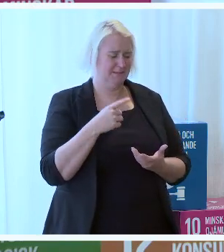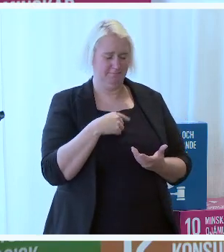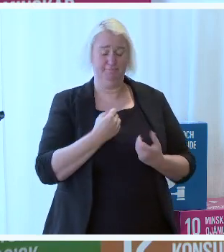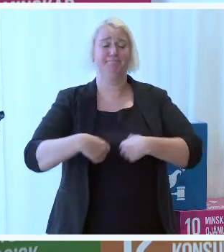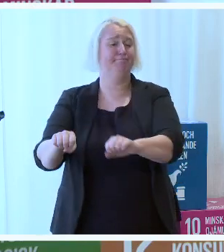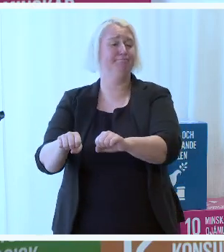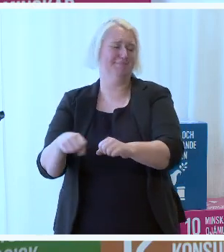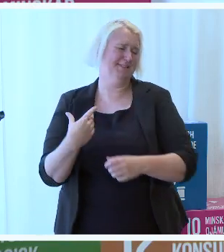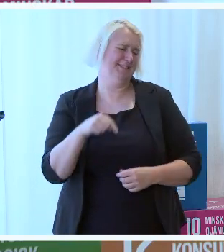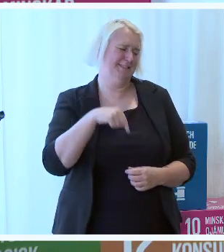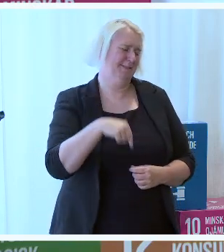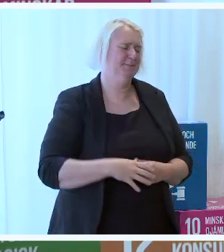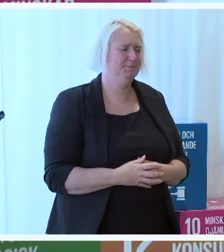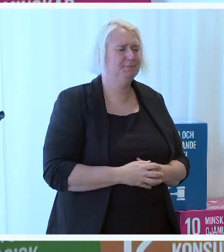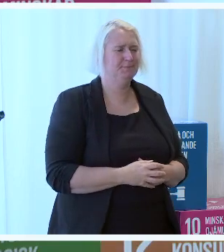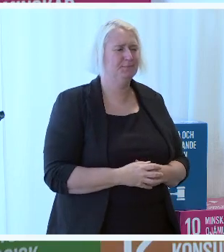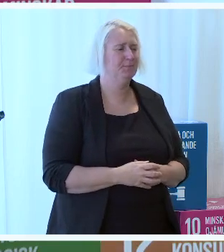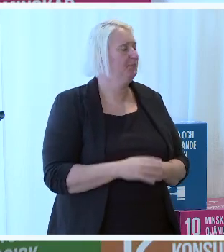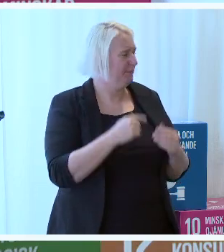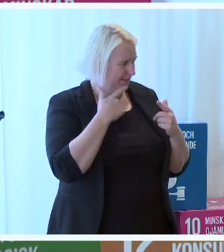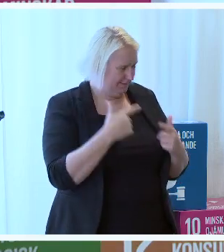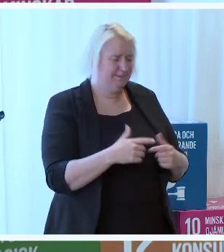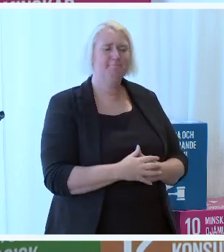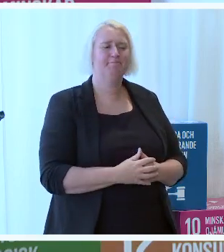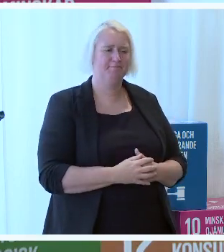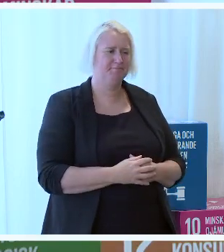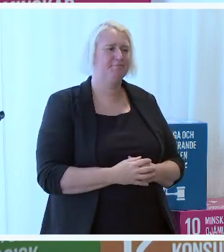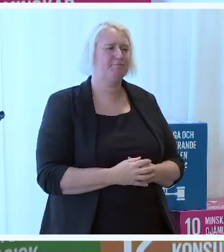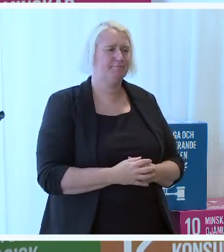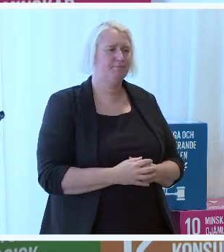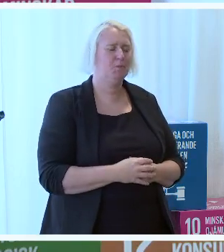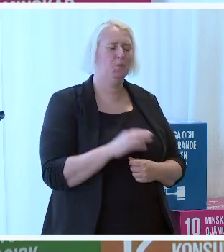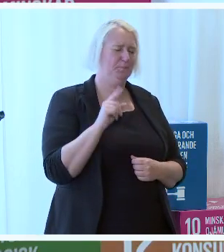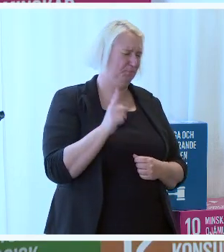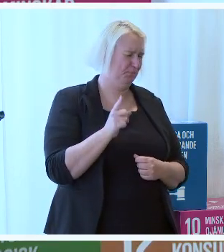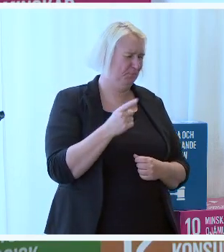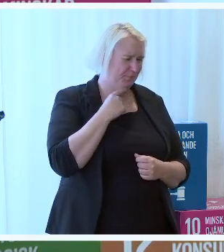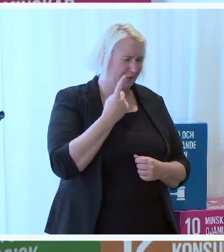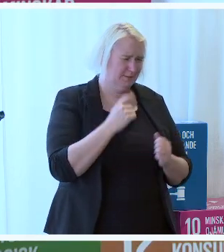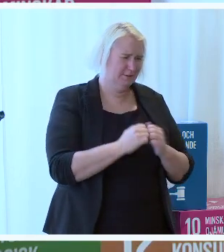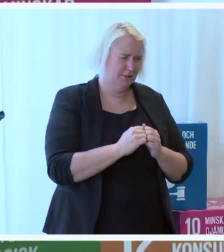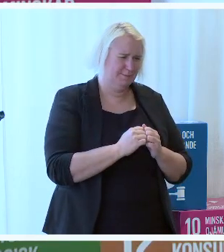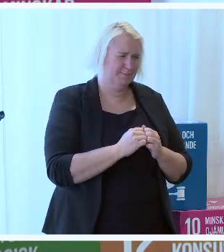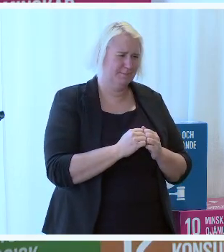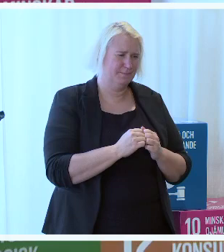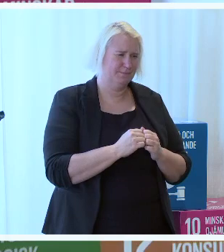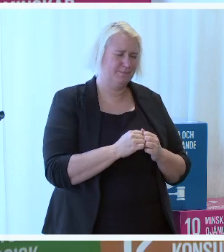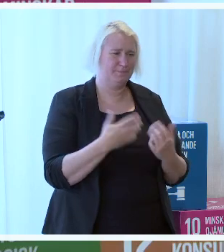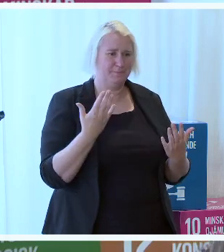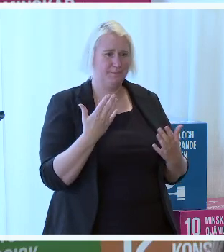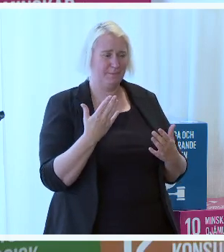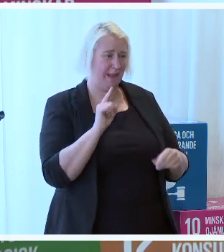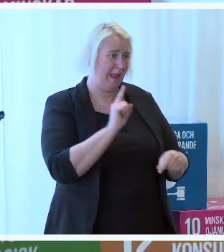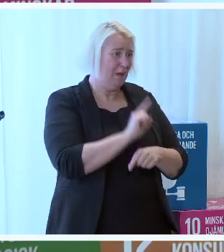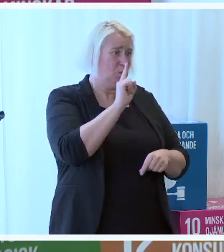Thank you so much for that detailed answer. I would like to just stop at something you said. You mentioned emergency appeals and acute needs. As someone